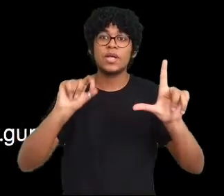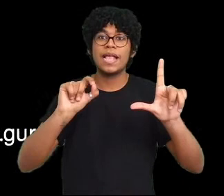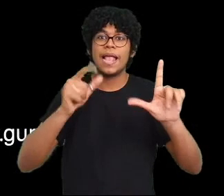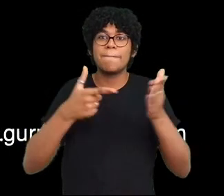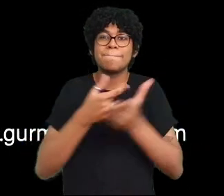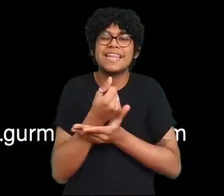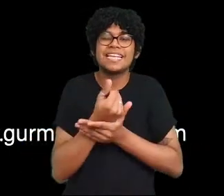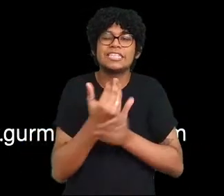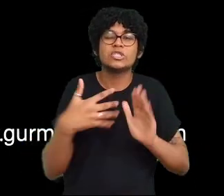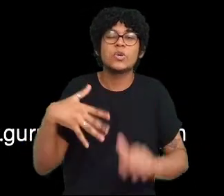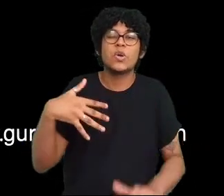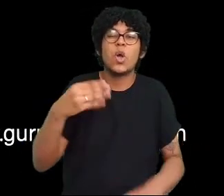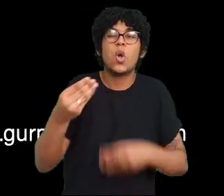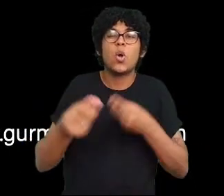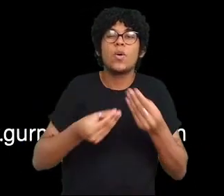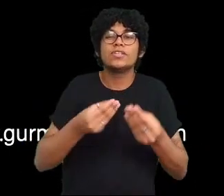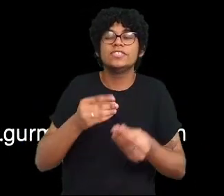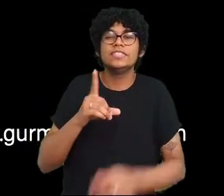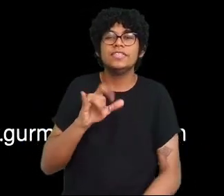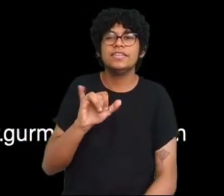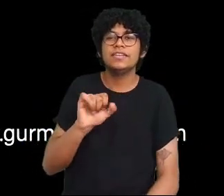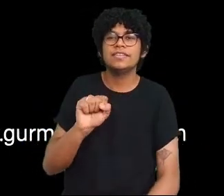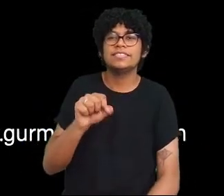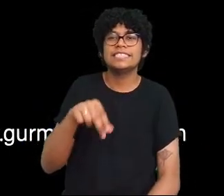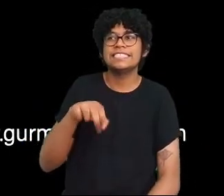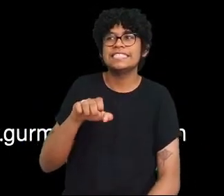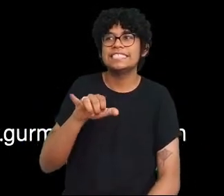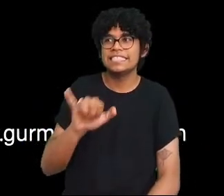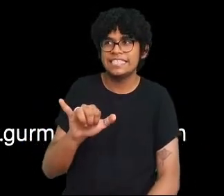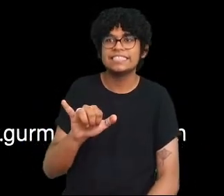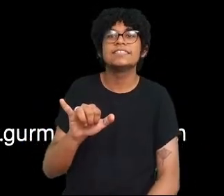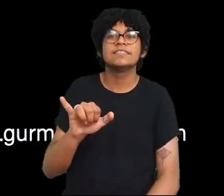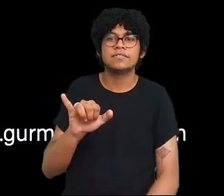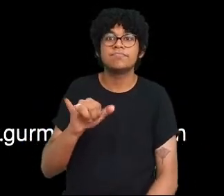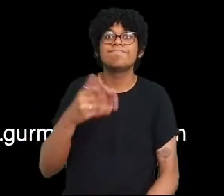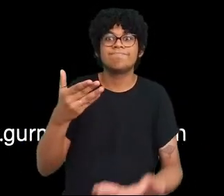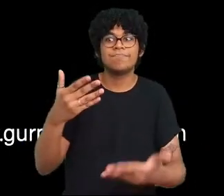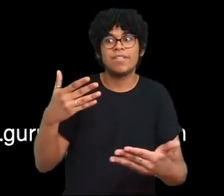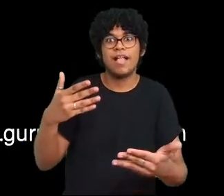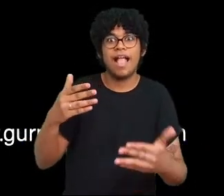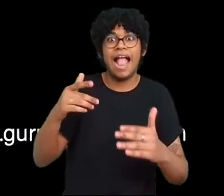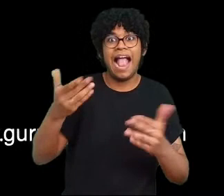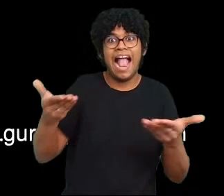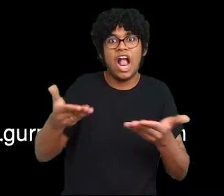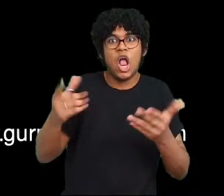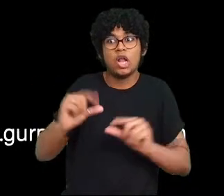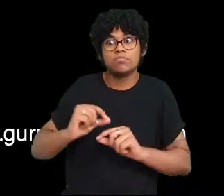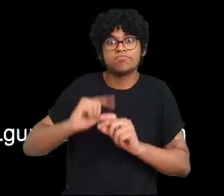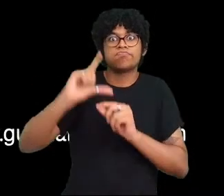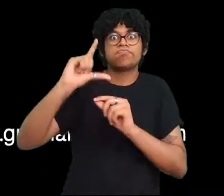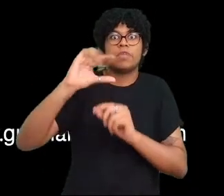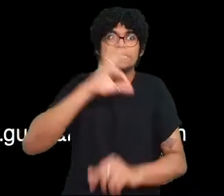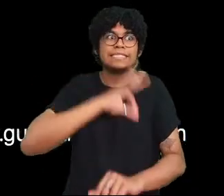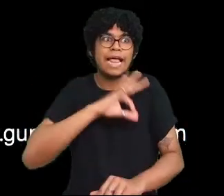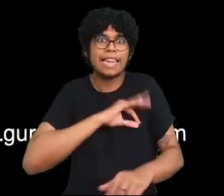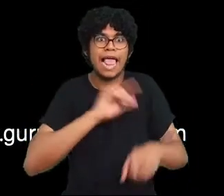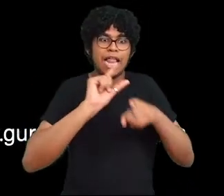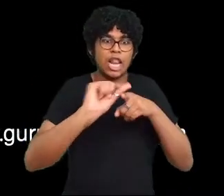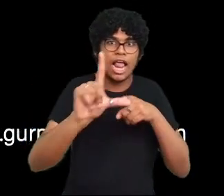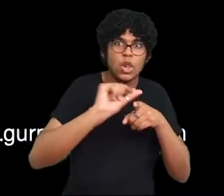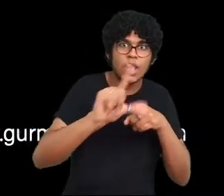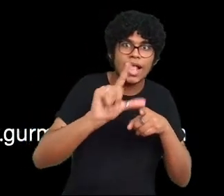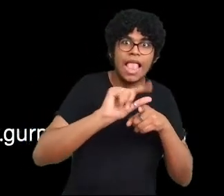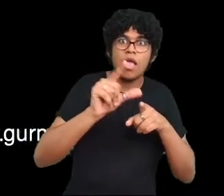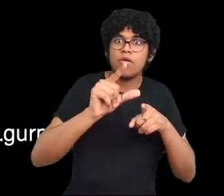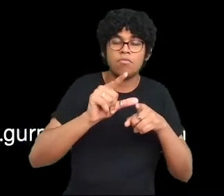with respect to everyday things such as wages, rent, and gas. So how that compares. Something, very basic.